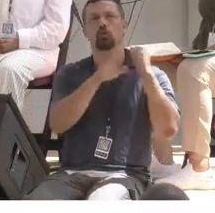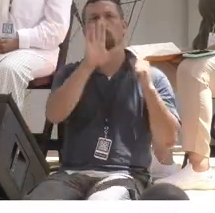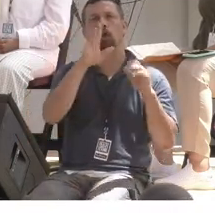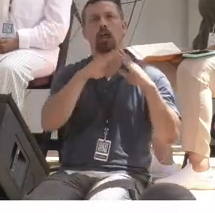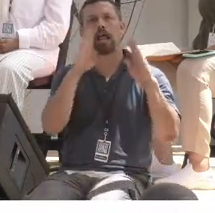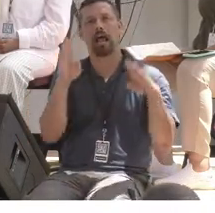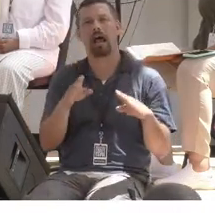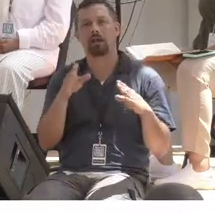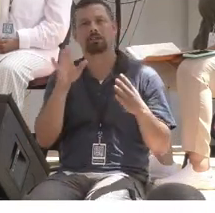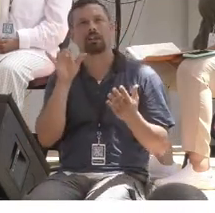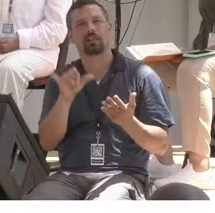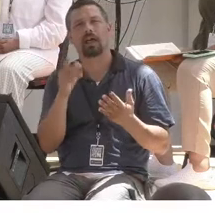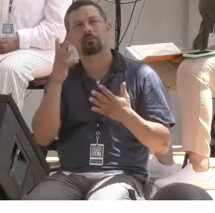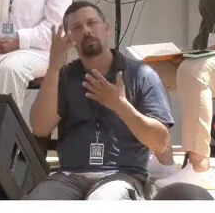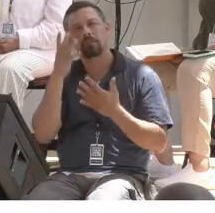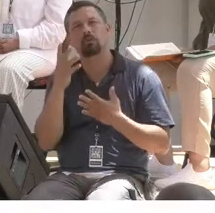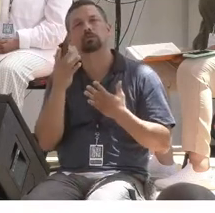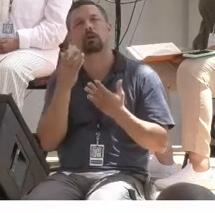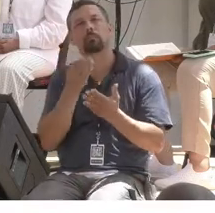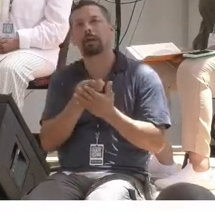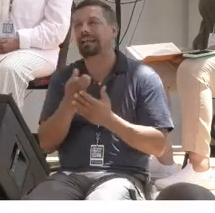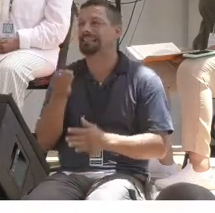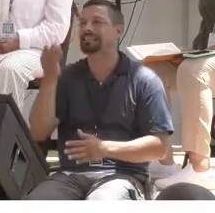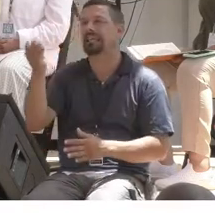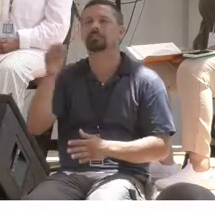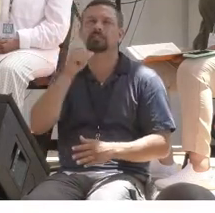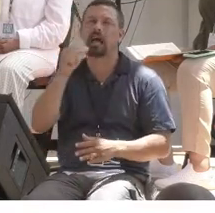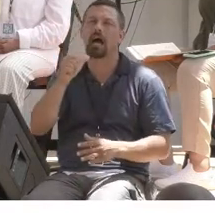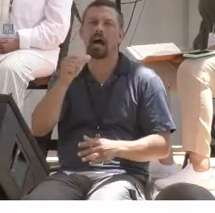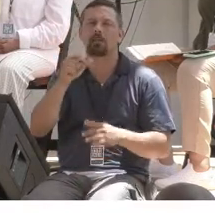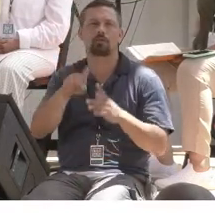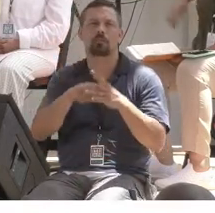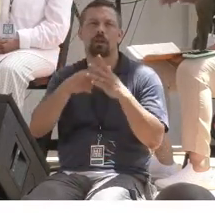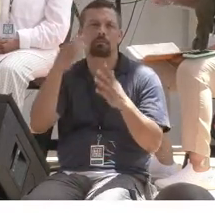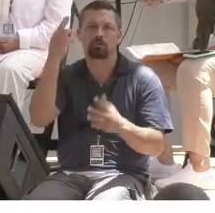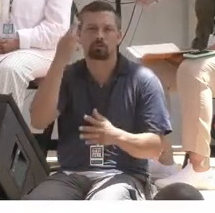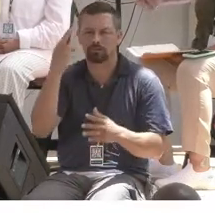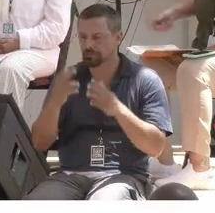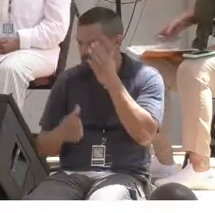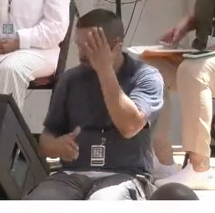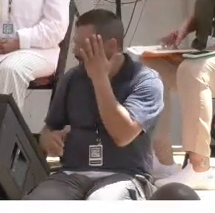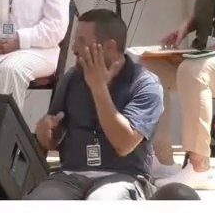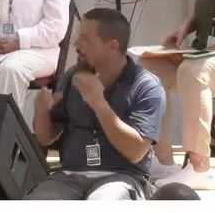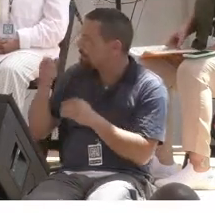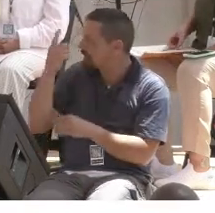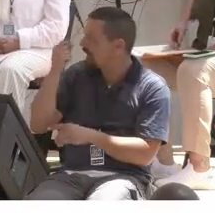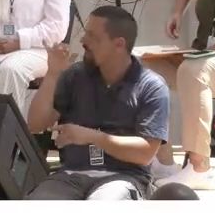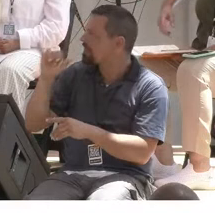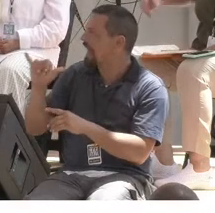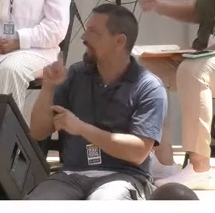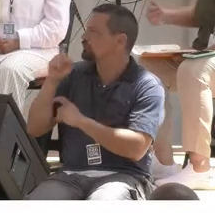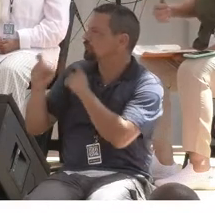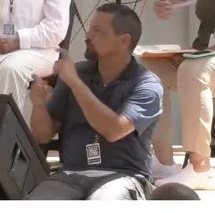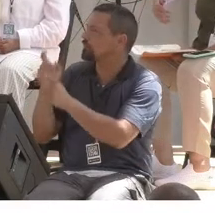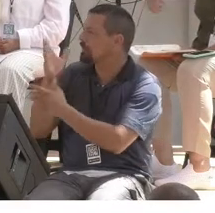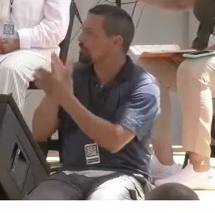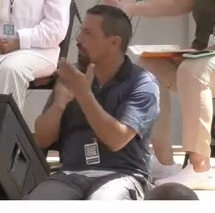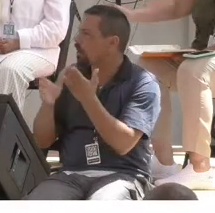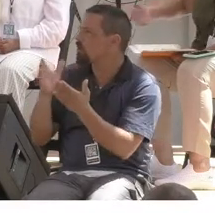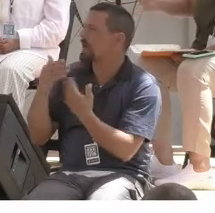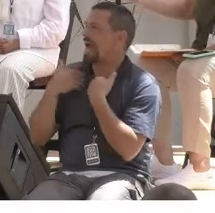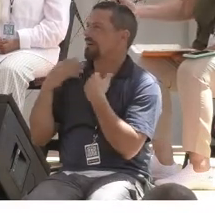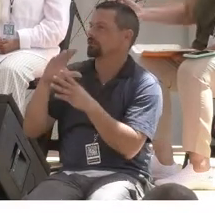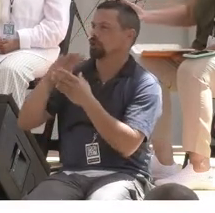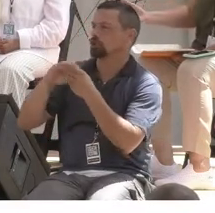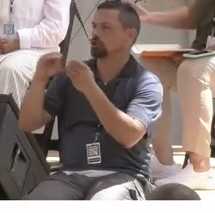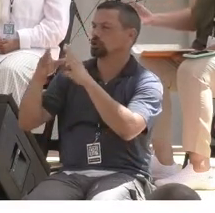sometimes, unfortunately, to a lot of people, isn't the primary reason to buy. But it's a contributing factor, isn't it? You've got the story,